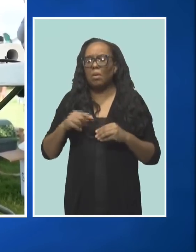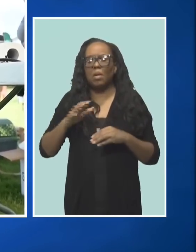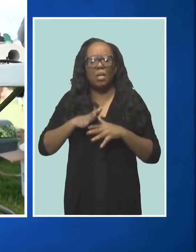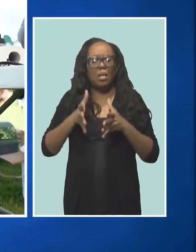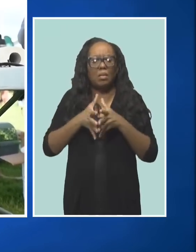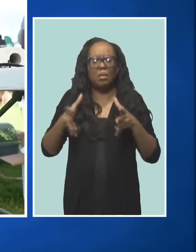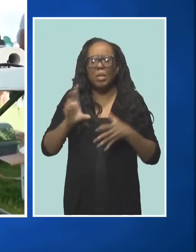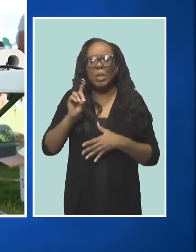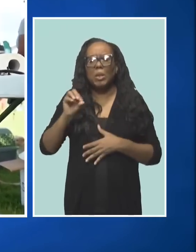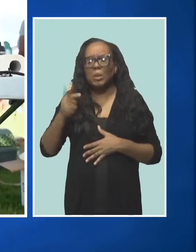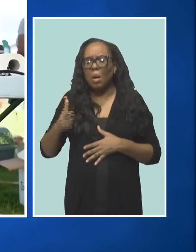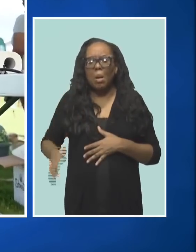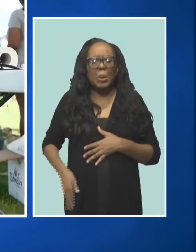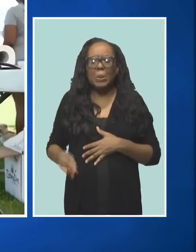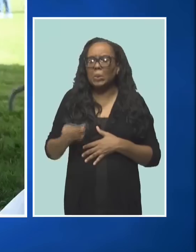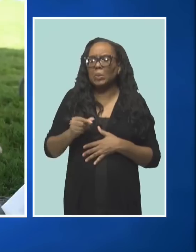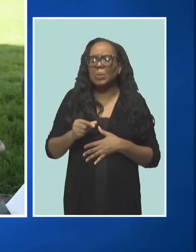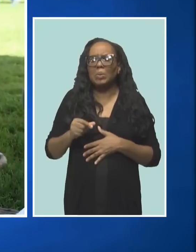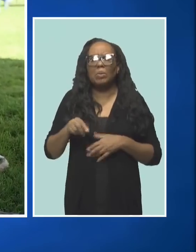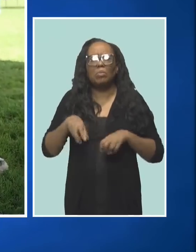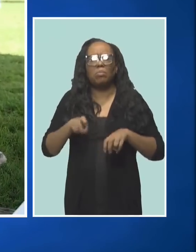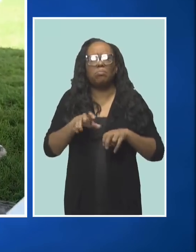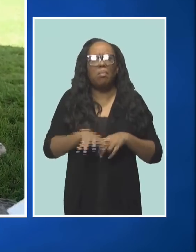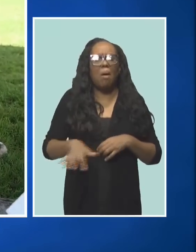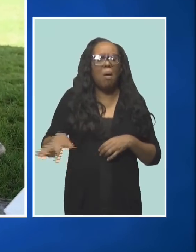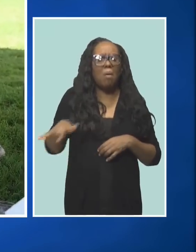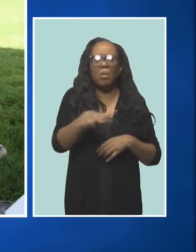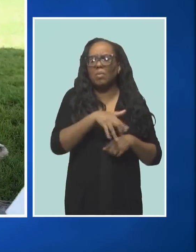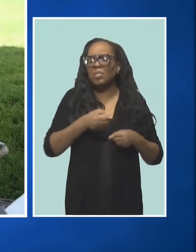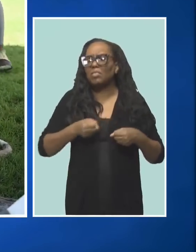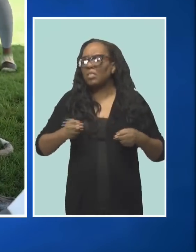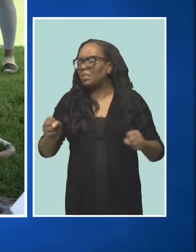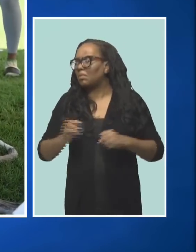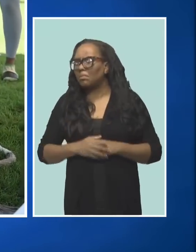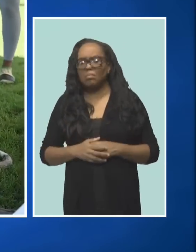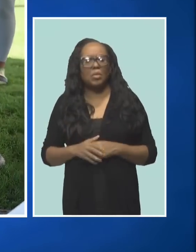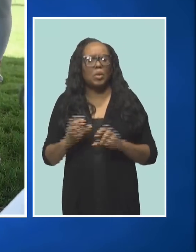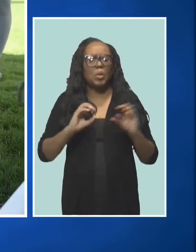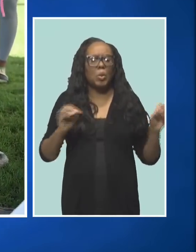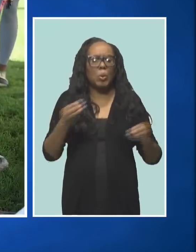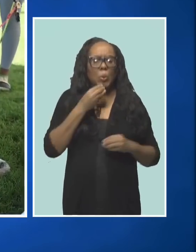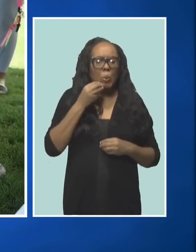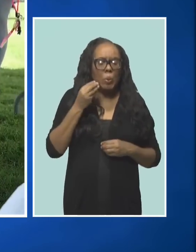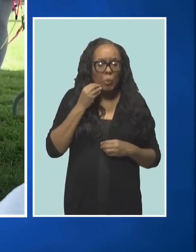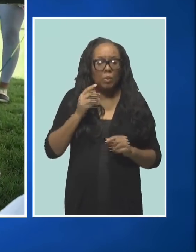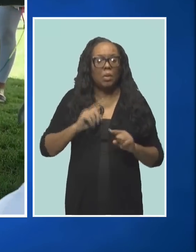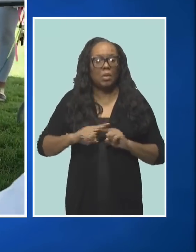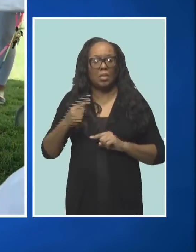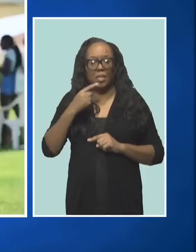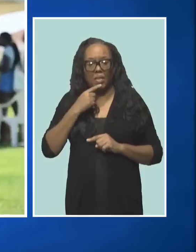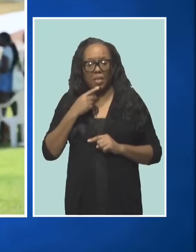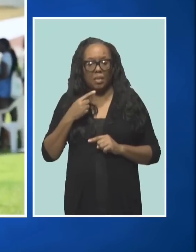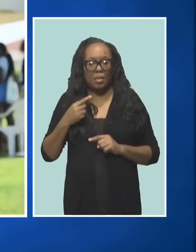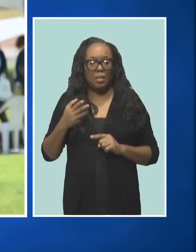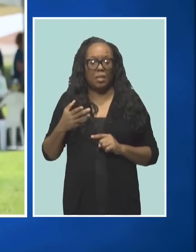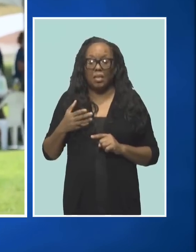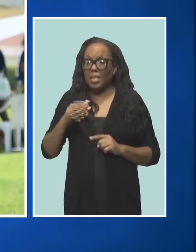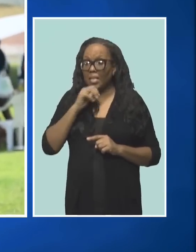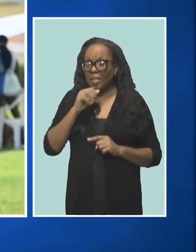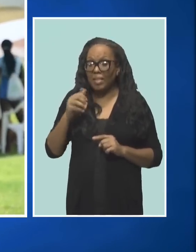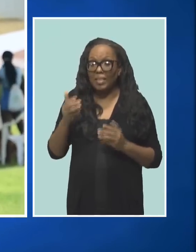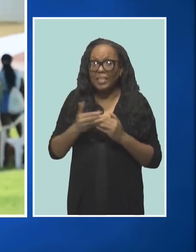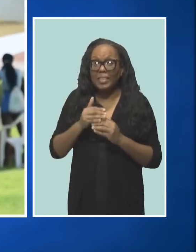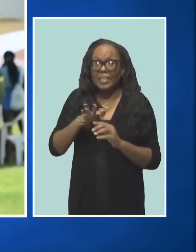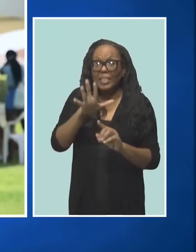dogs. Speaking during the Pause for a Health event at the Coverley Playing Field, Ms. Cadell says while the dogs are not easy to